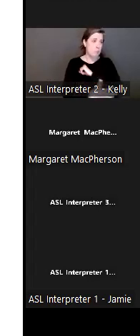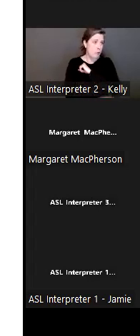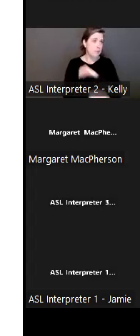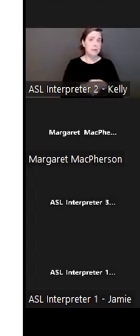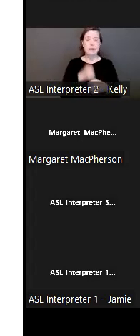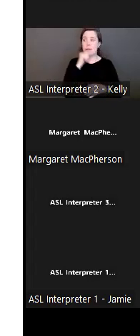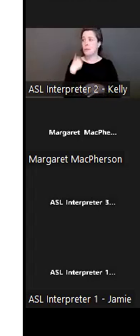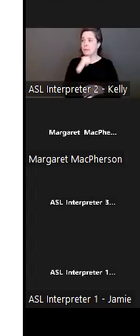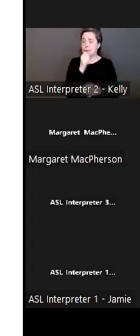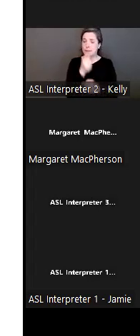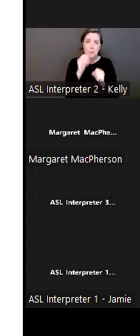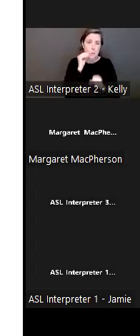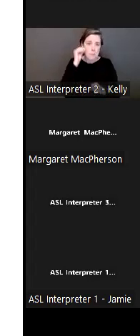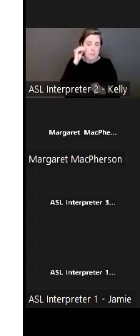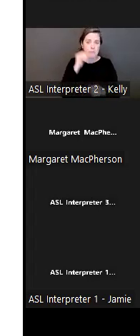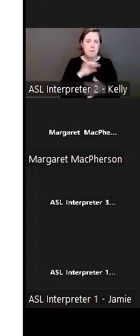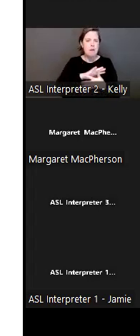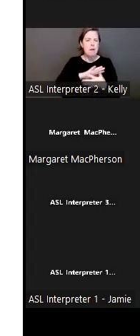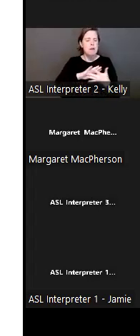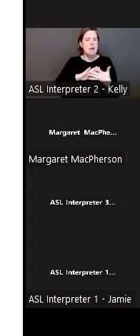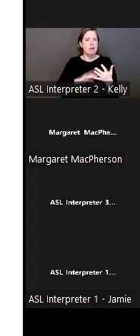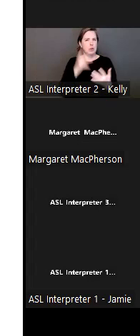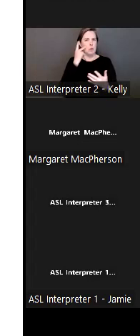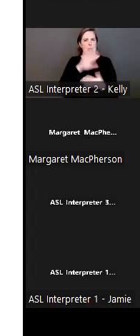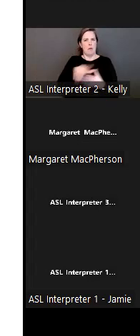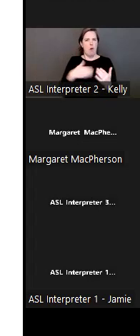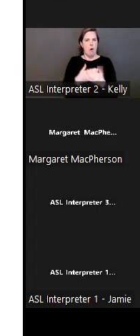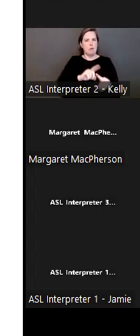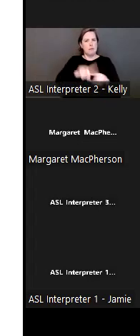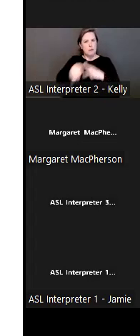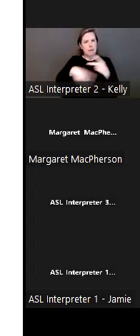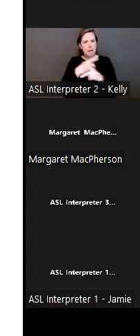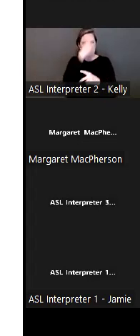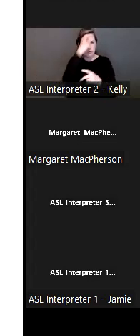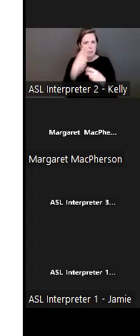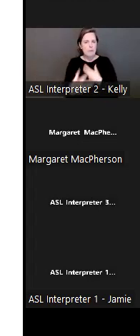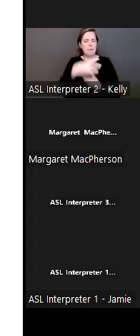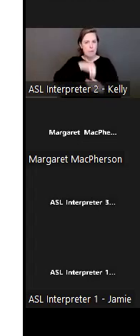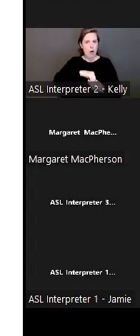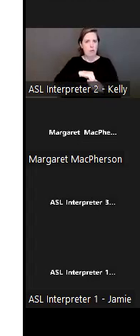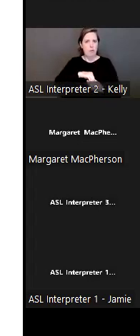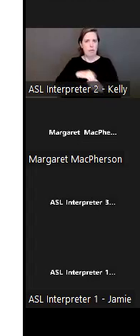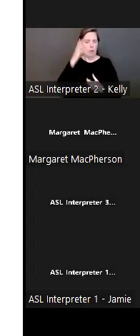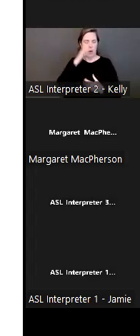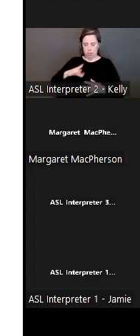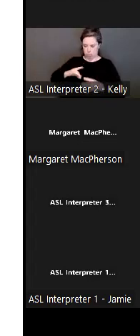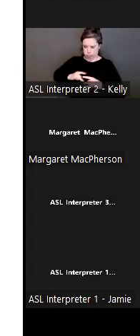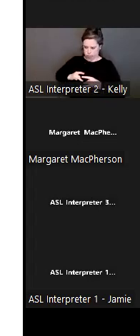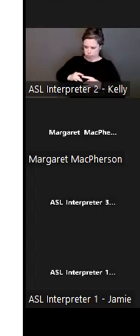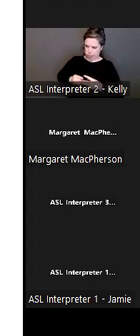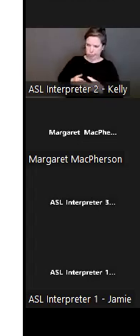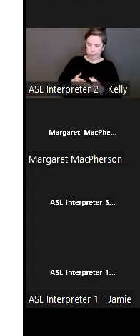see that experience, that initial experience of trauma being played out and following people through a process of